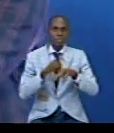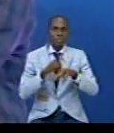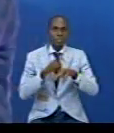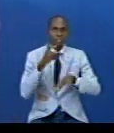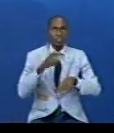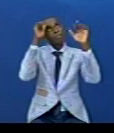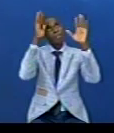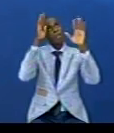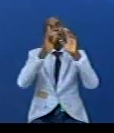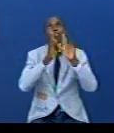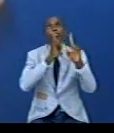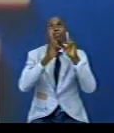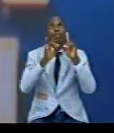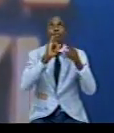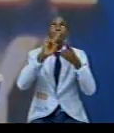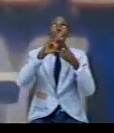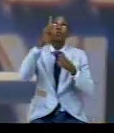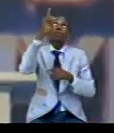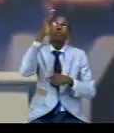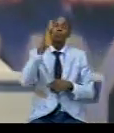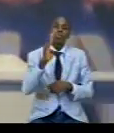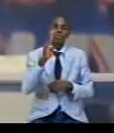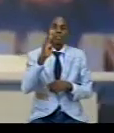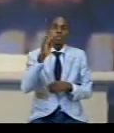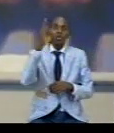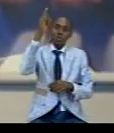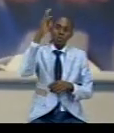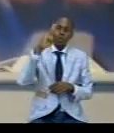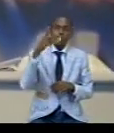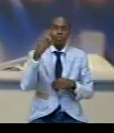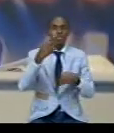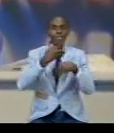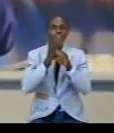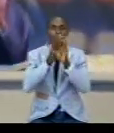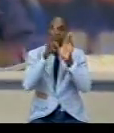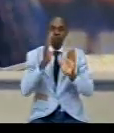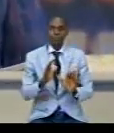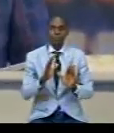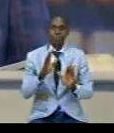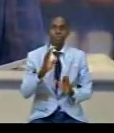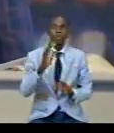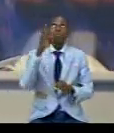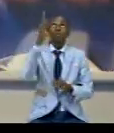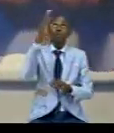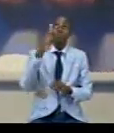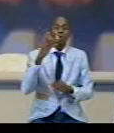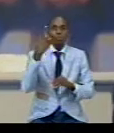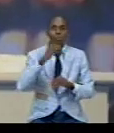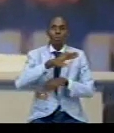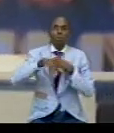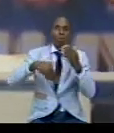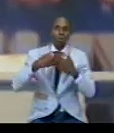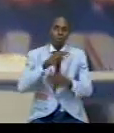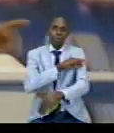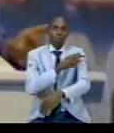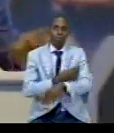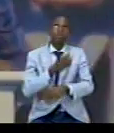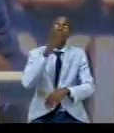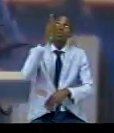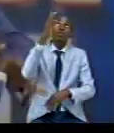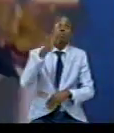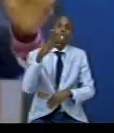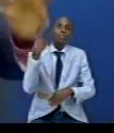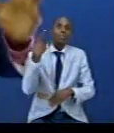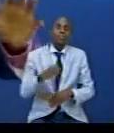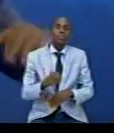talking to God, God the Creator, God the Almighty, God the Ancient of